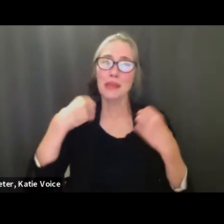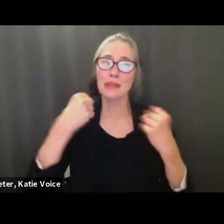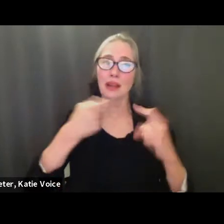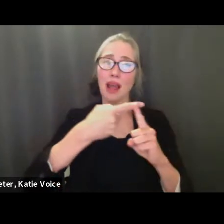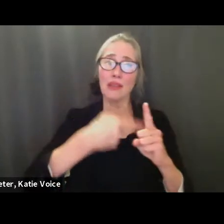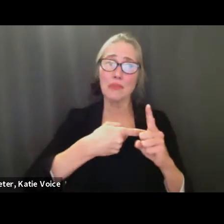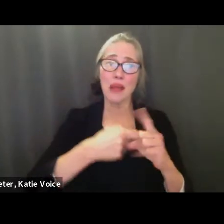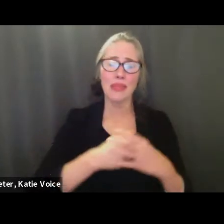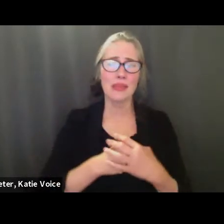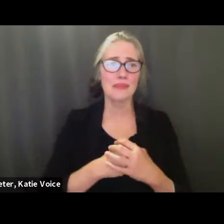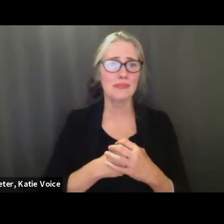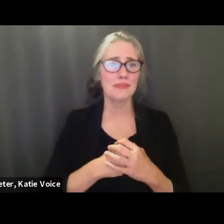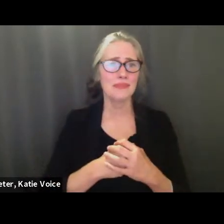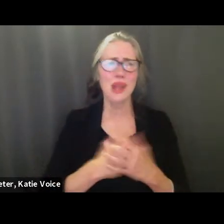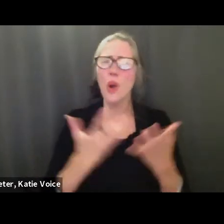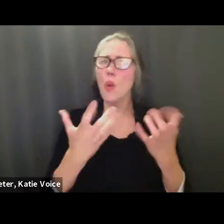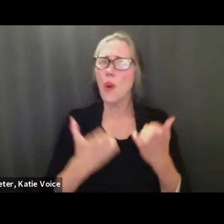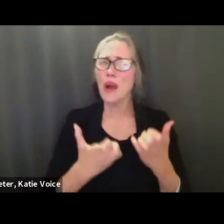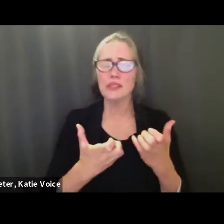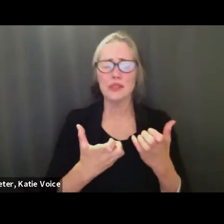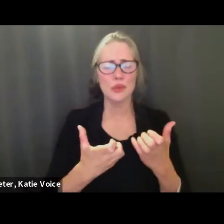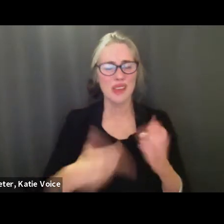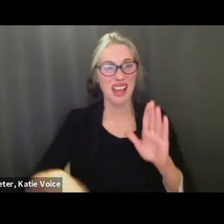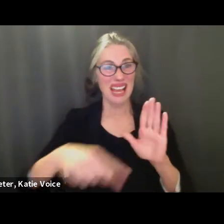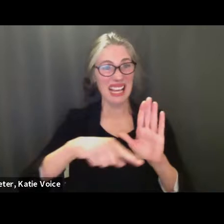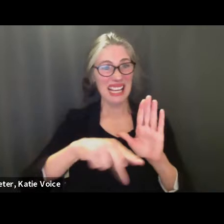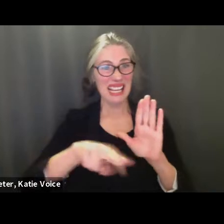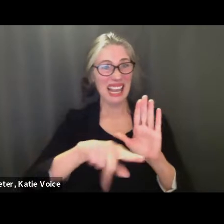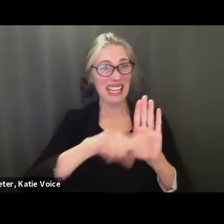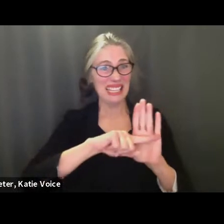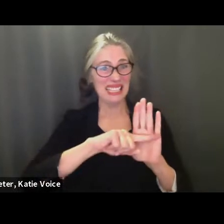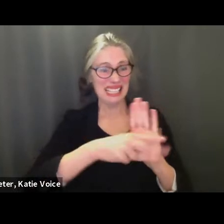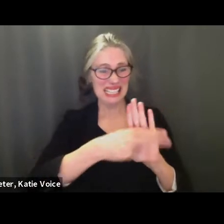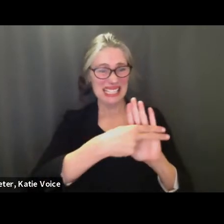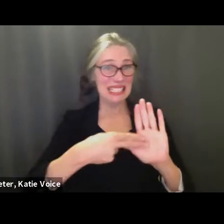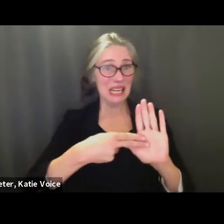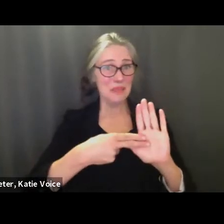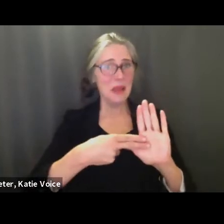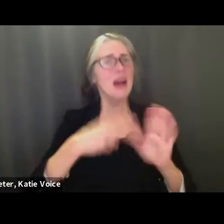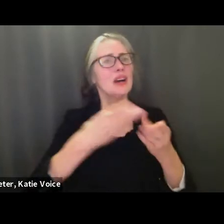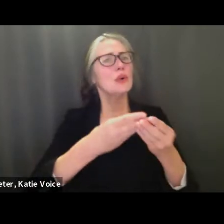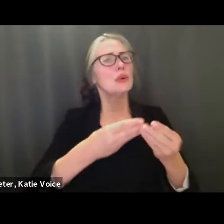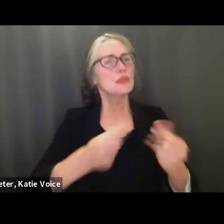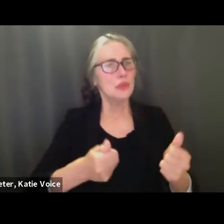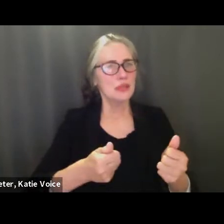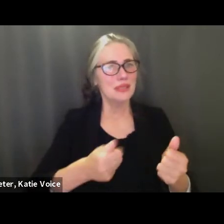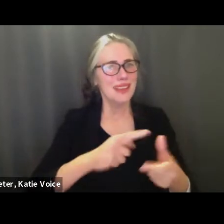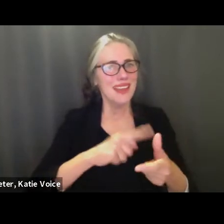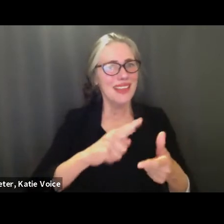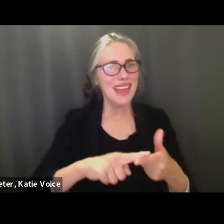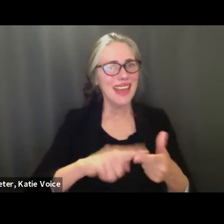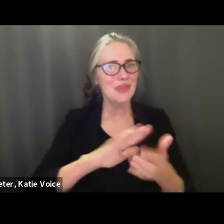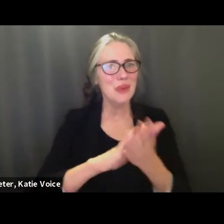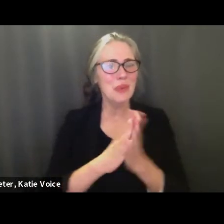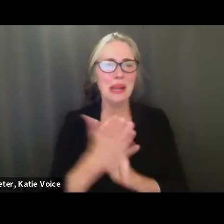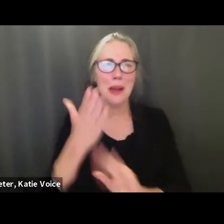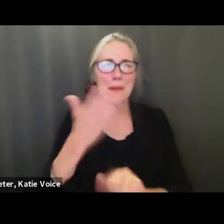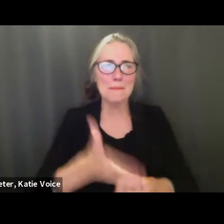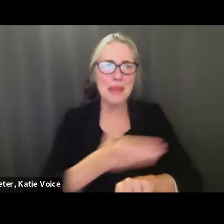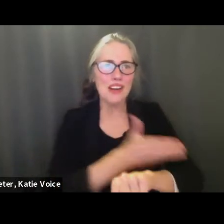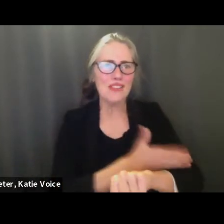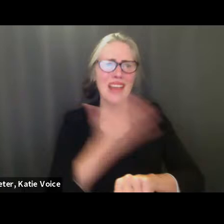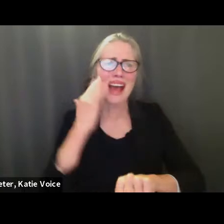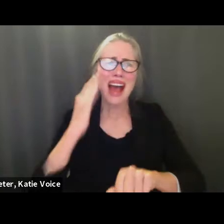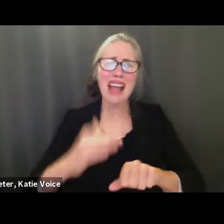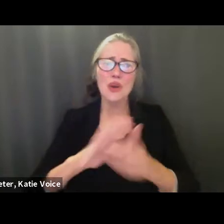a stigma and is considered similar to physical illness that we will all be better off. Being a student is stressful, but trying to